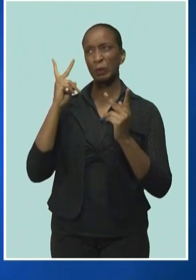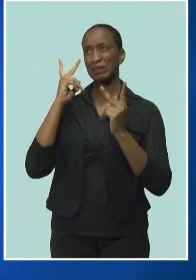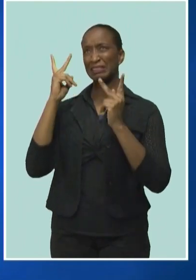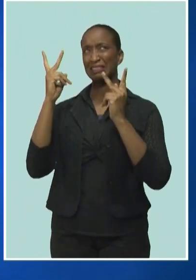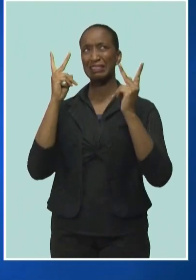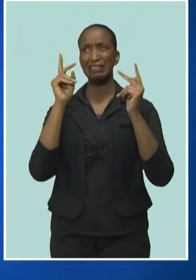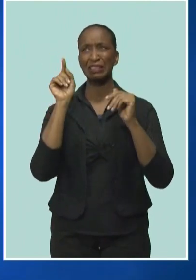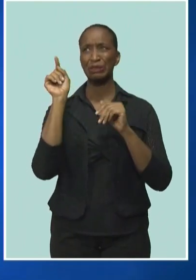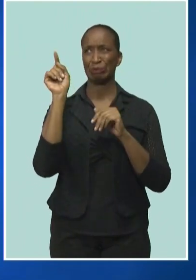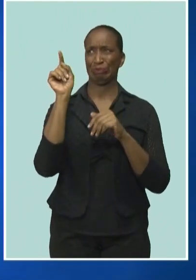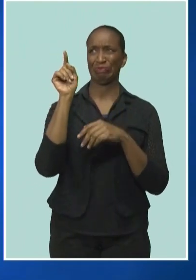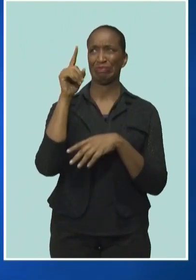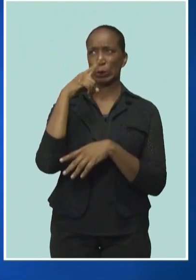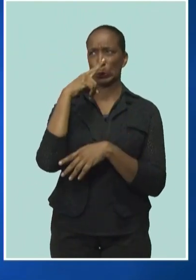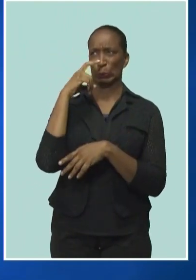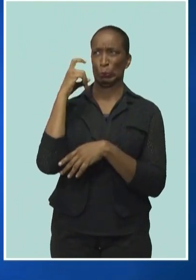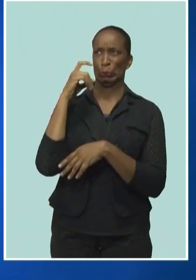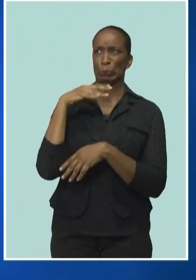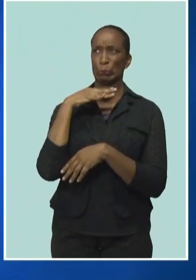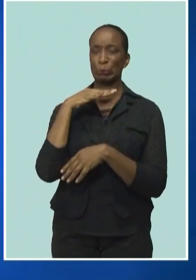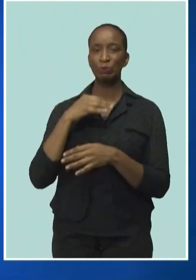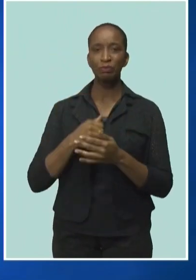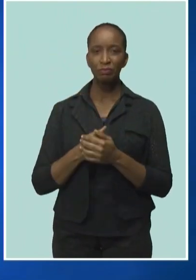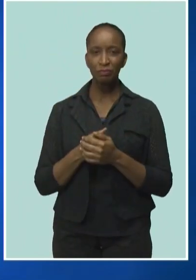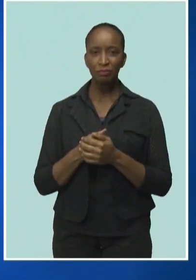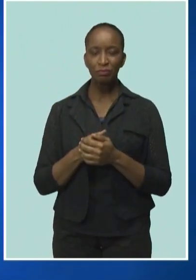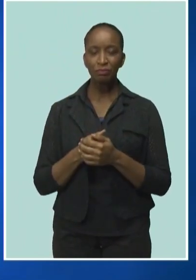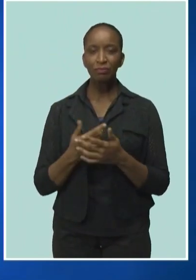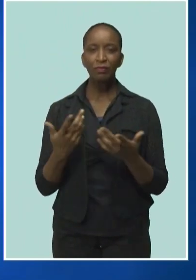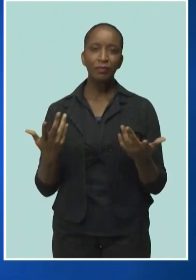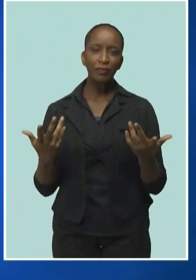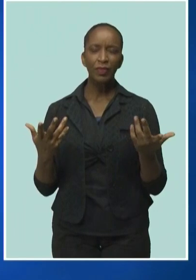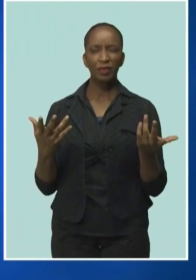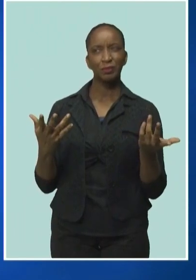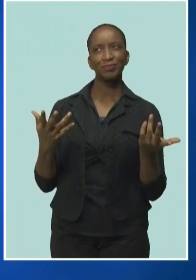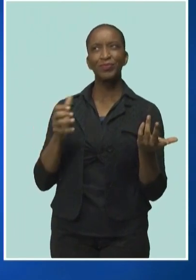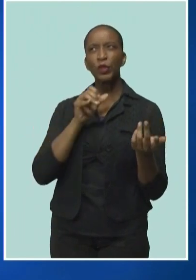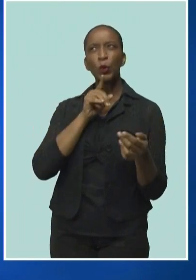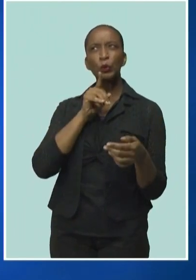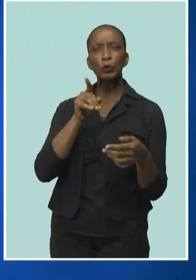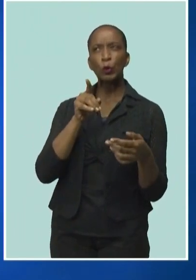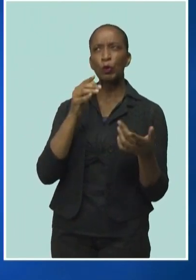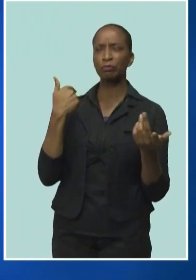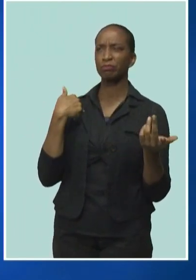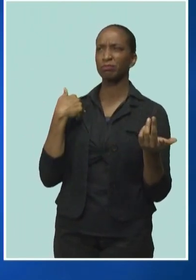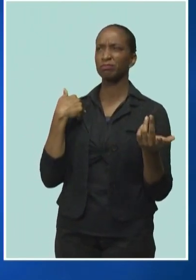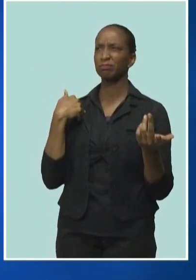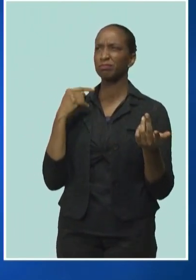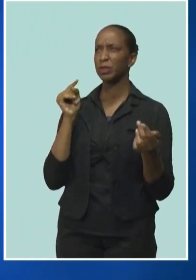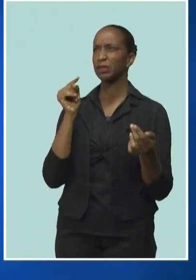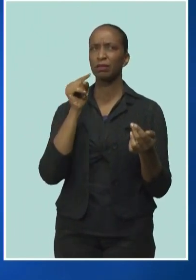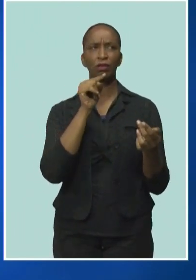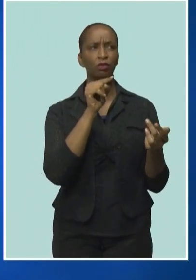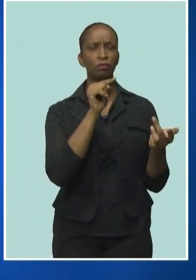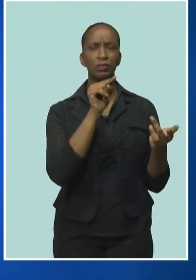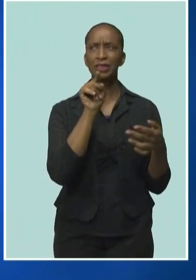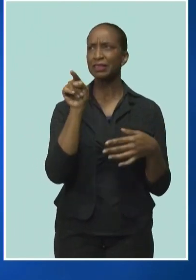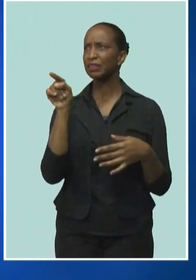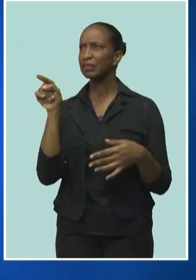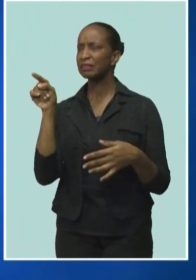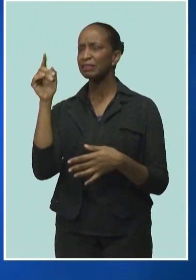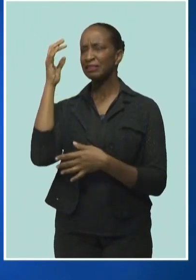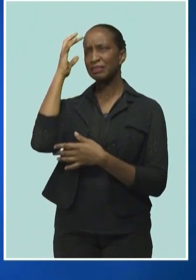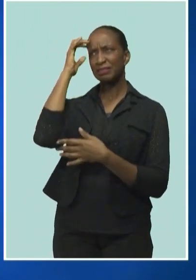but it gives you don't have guidance as to where to go. Tourism is still